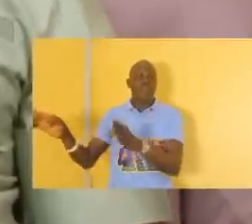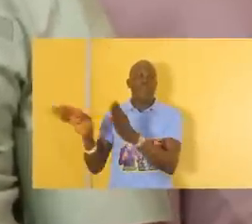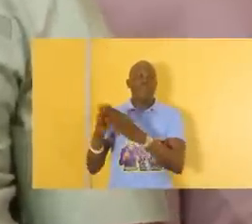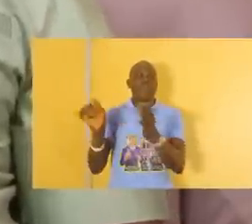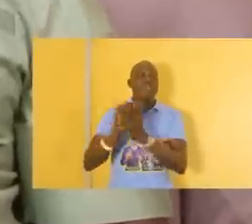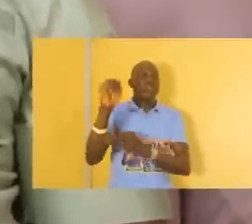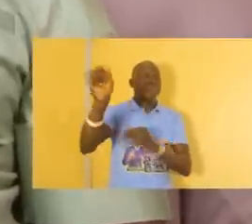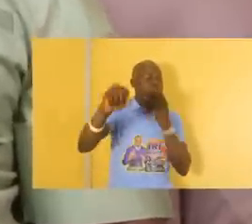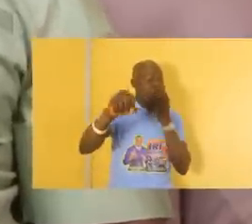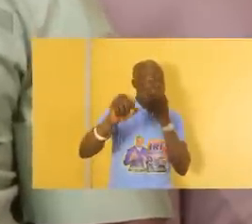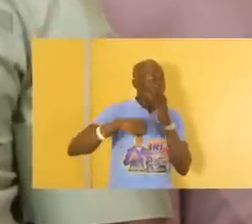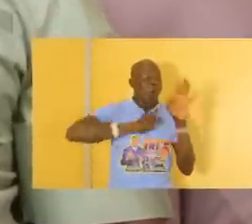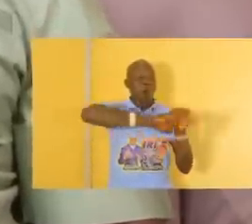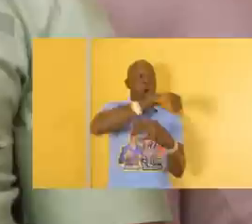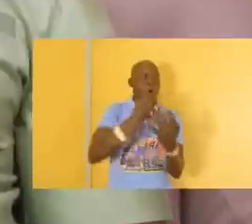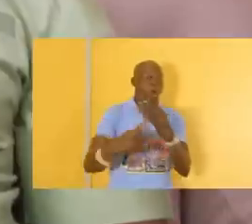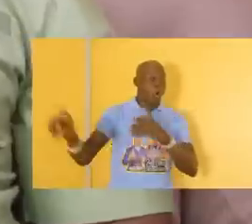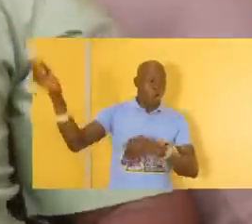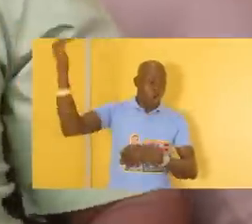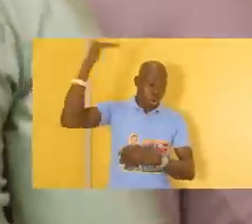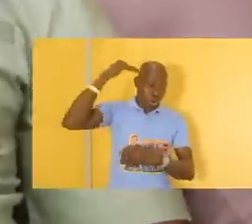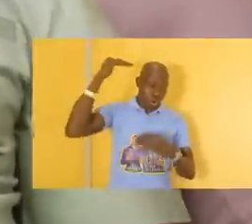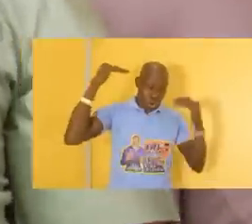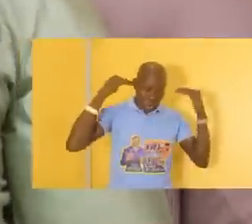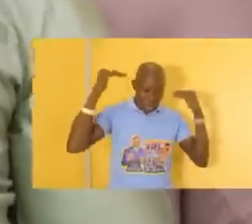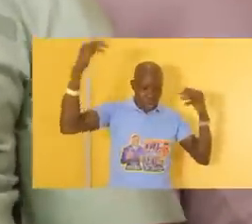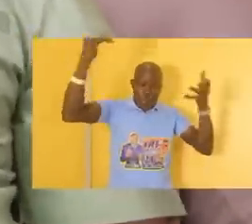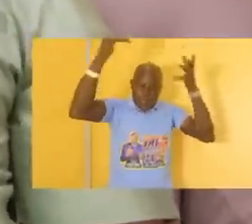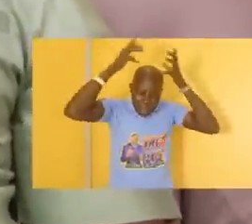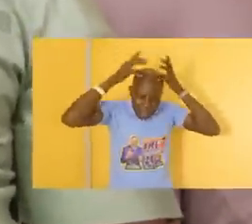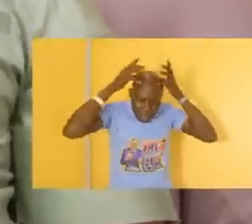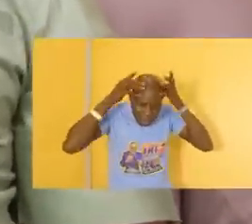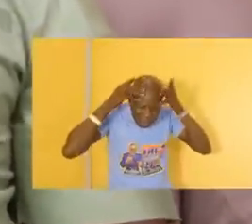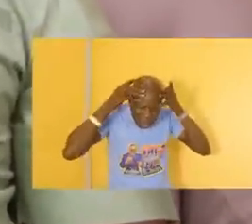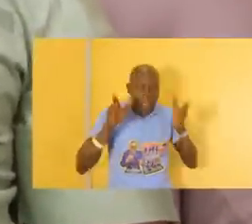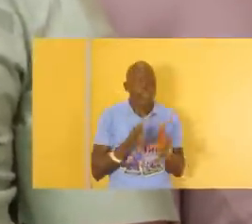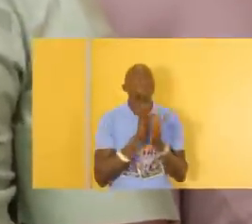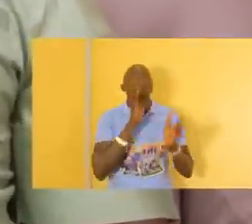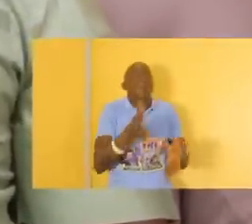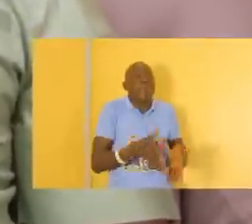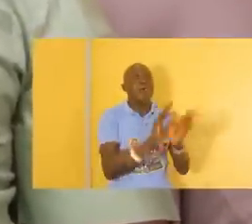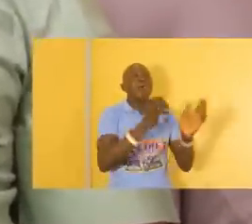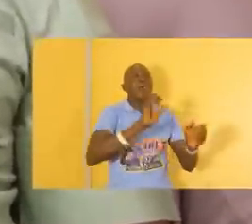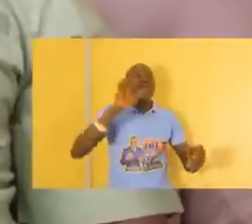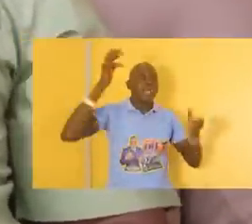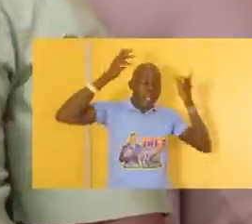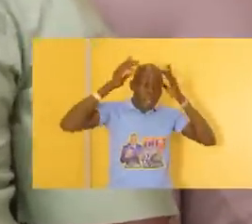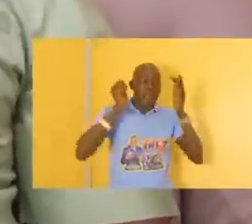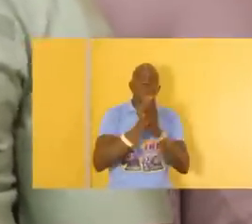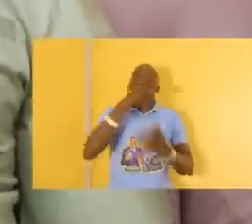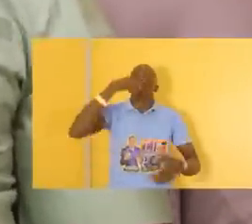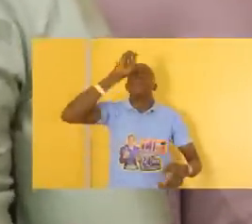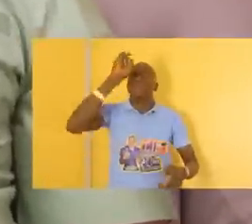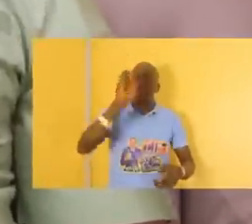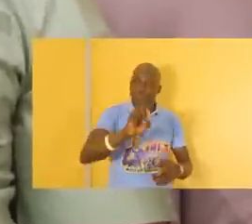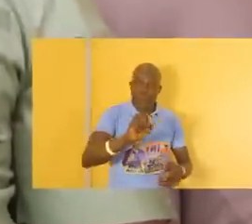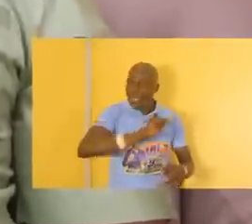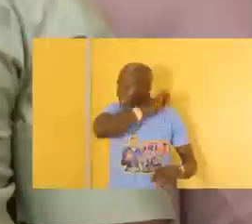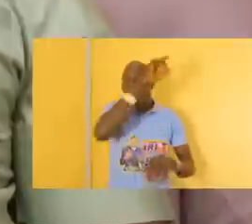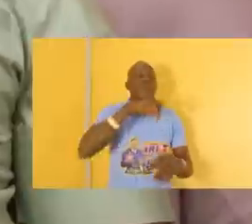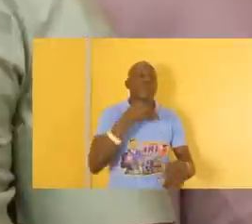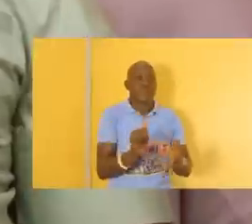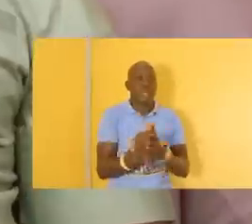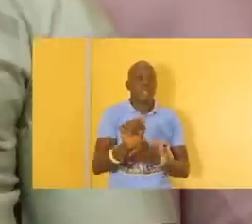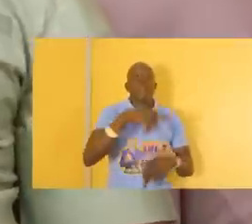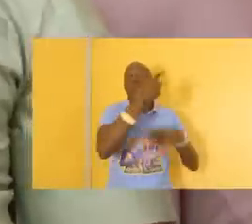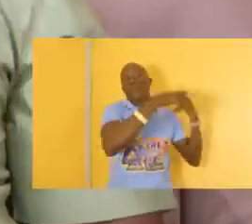lessons. Yes. Every hand that's supposed to be crowned, I refuse to be crowned. The hand that's supposed to give command, and no.